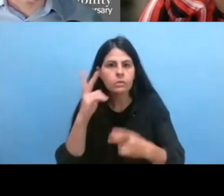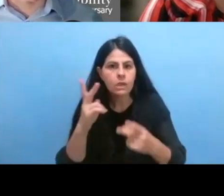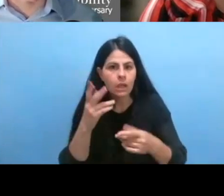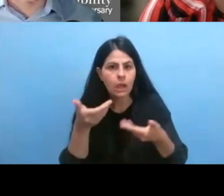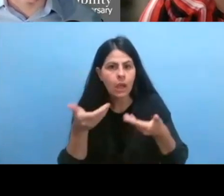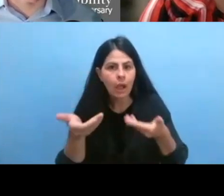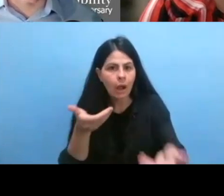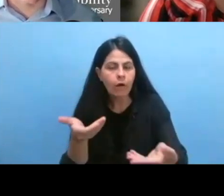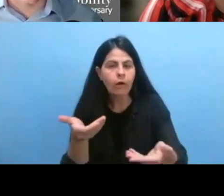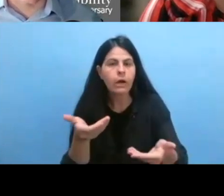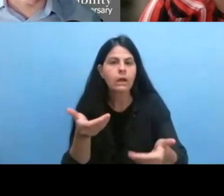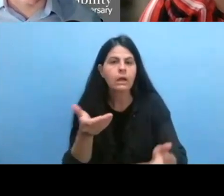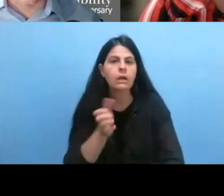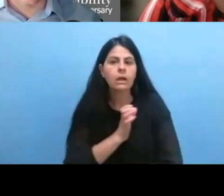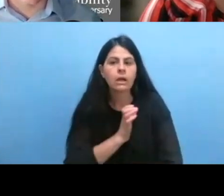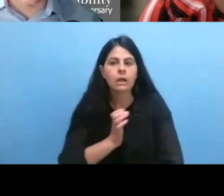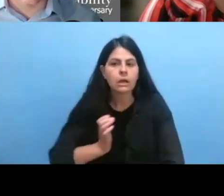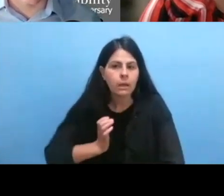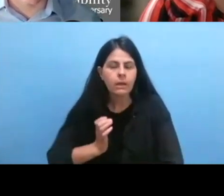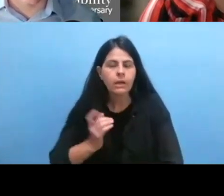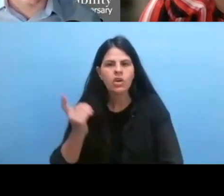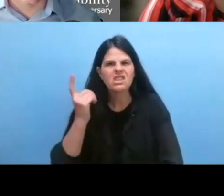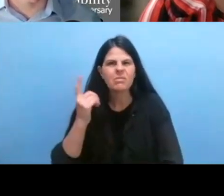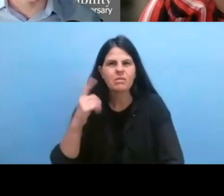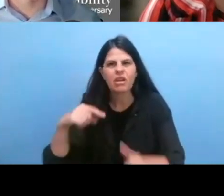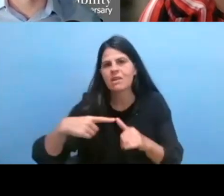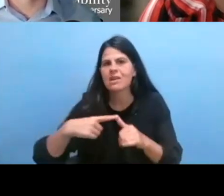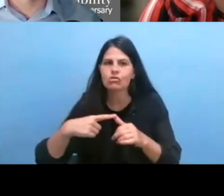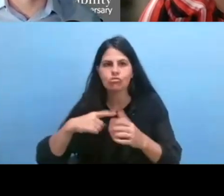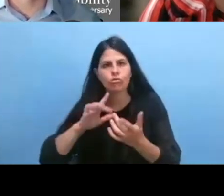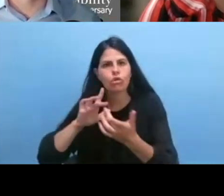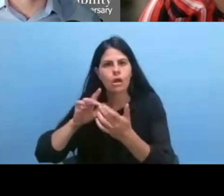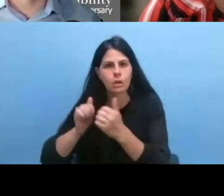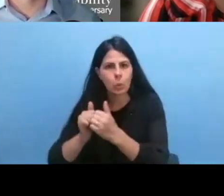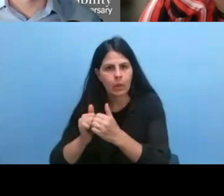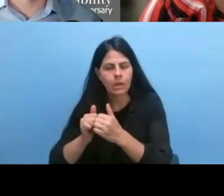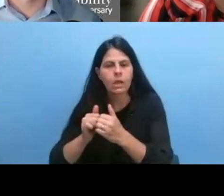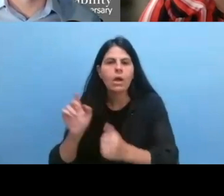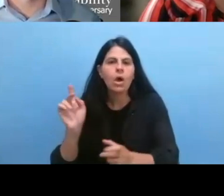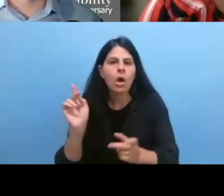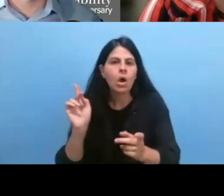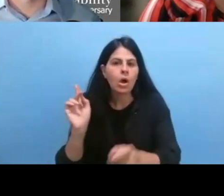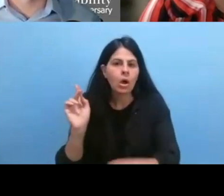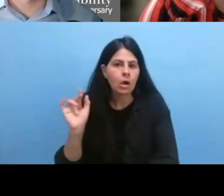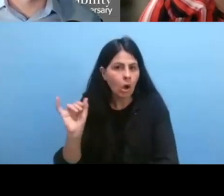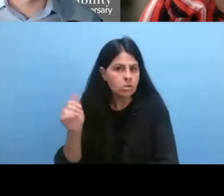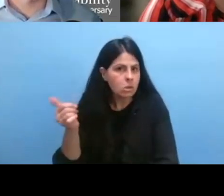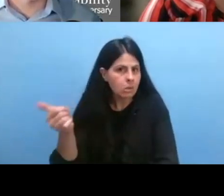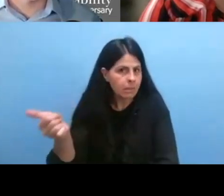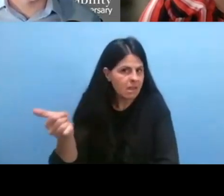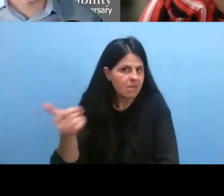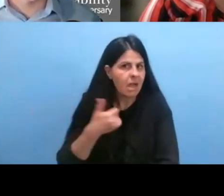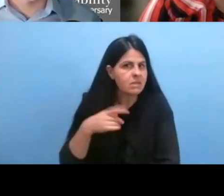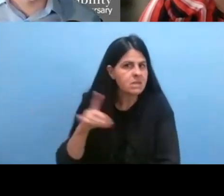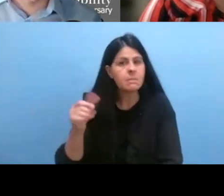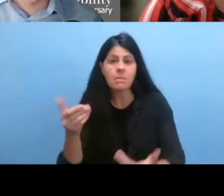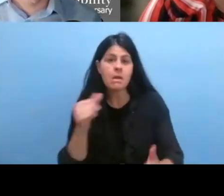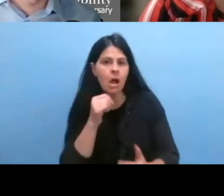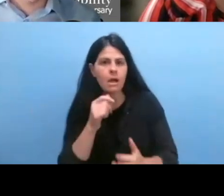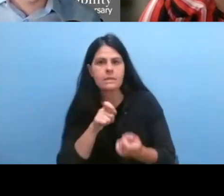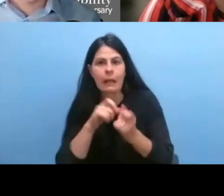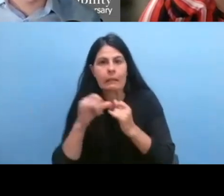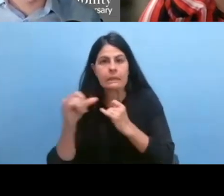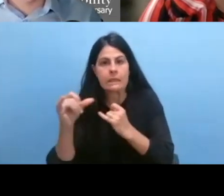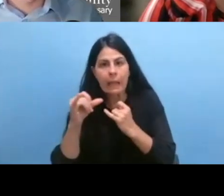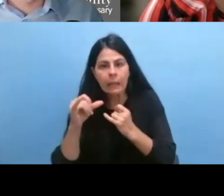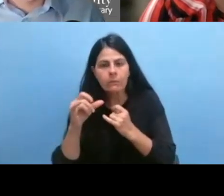the person you have initial contact with also has a disability, maybe not the same disability, but just that kind